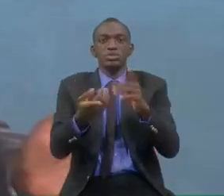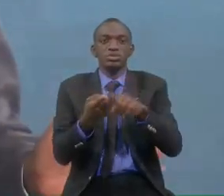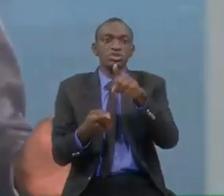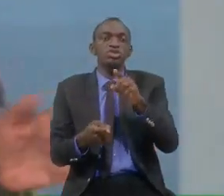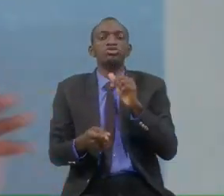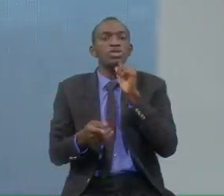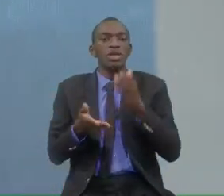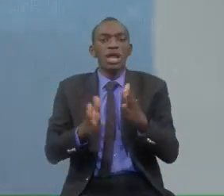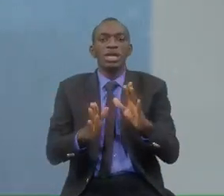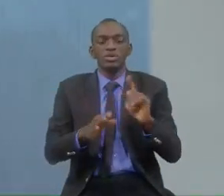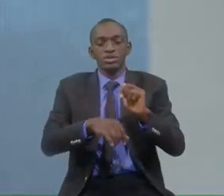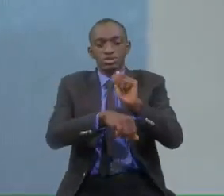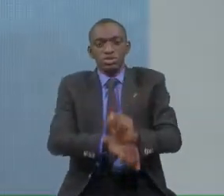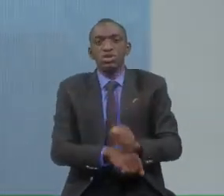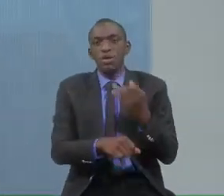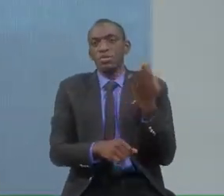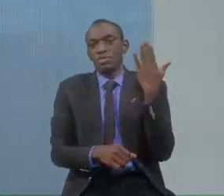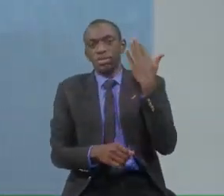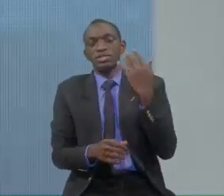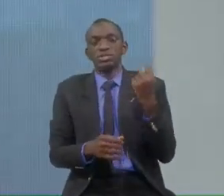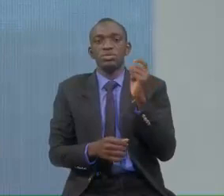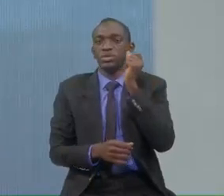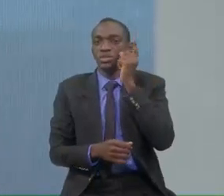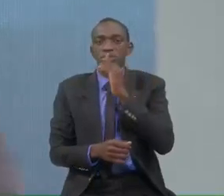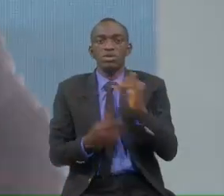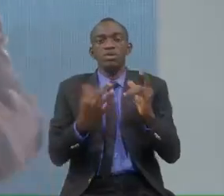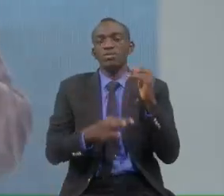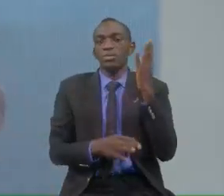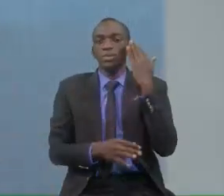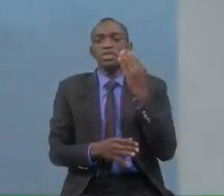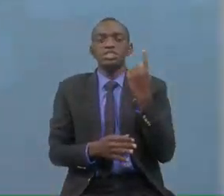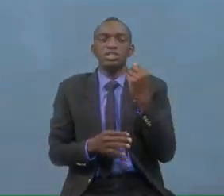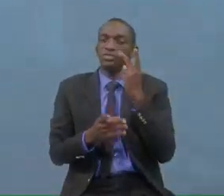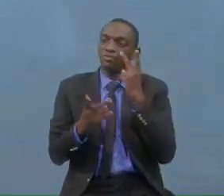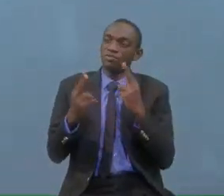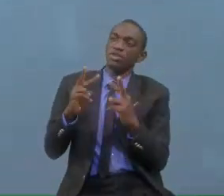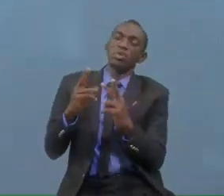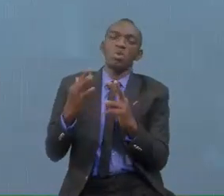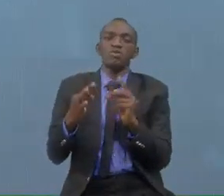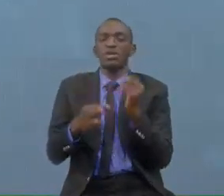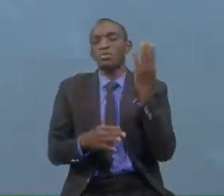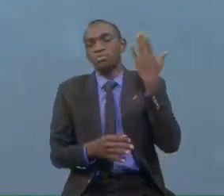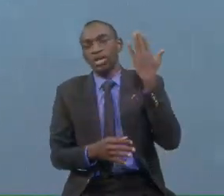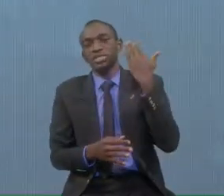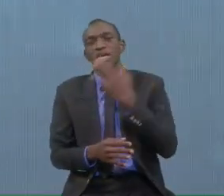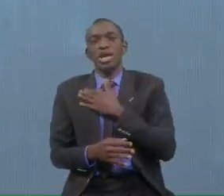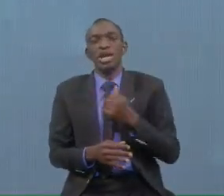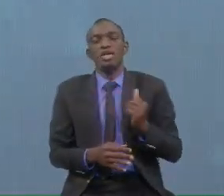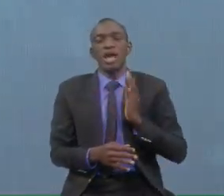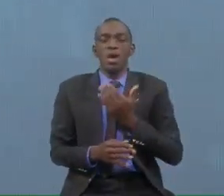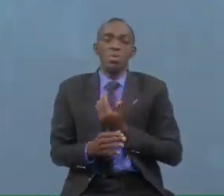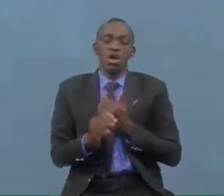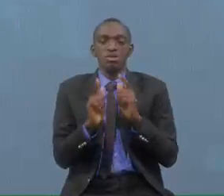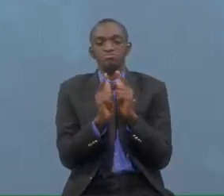the past, the understanding of the past, the view of the past, and our